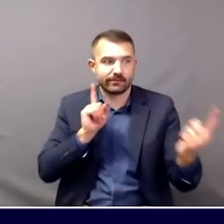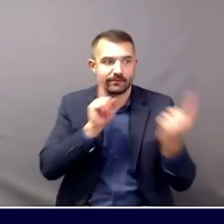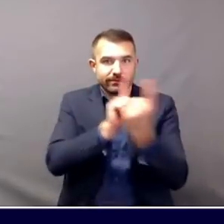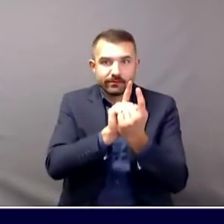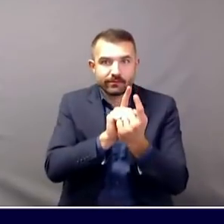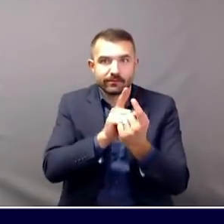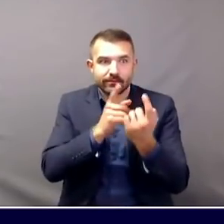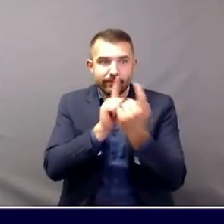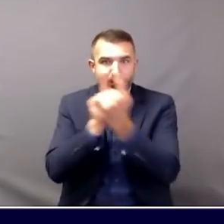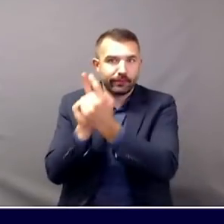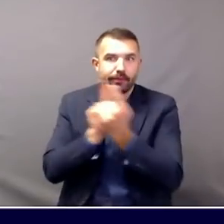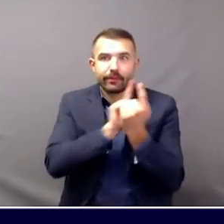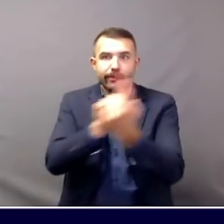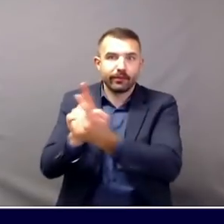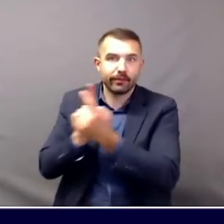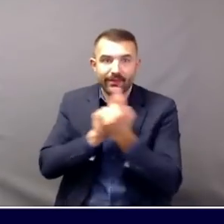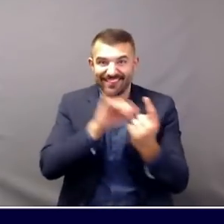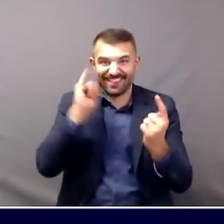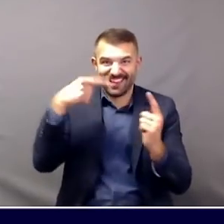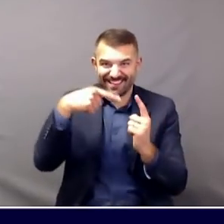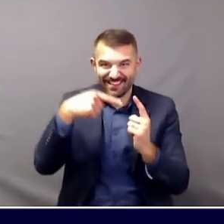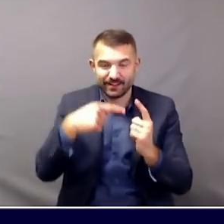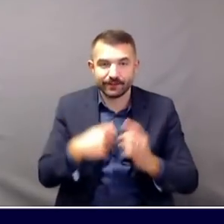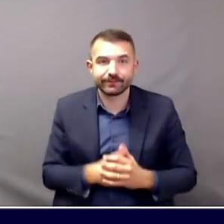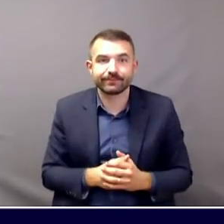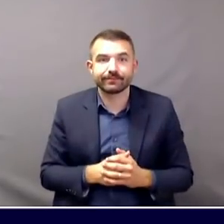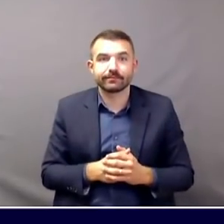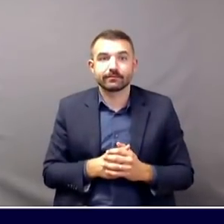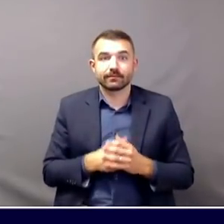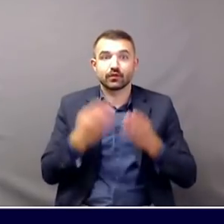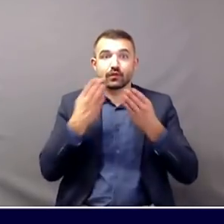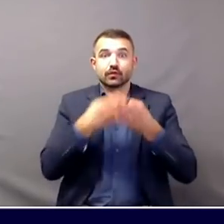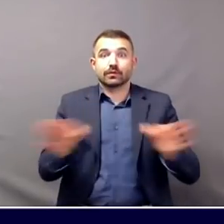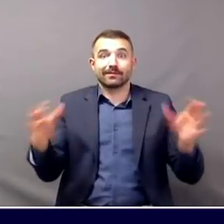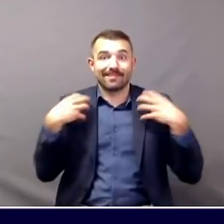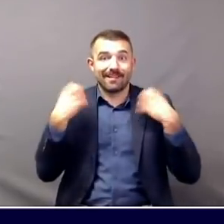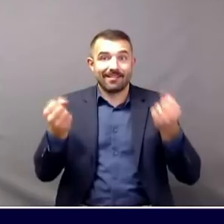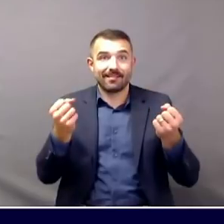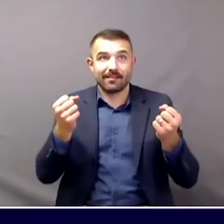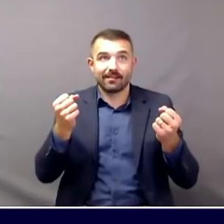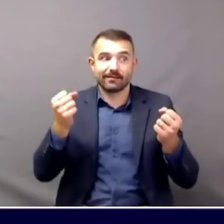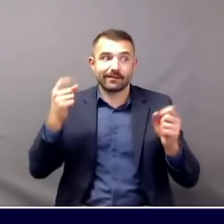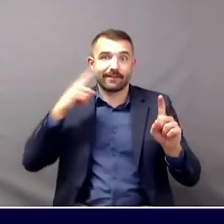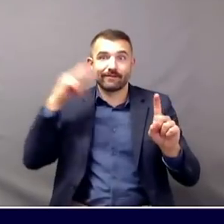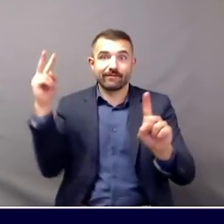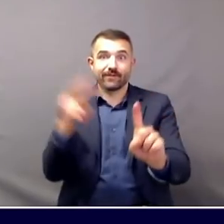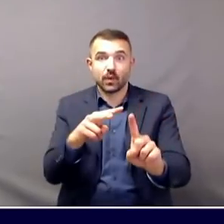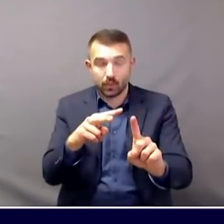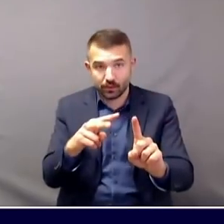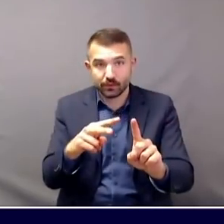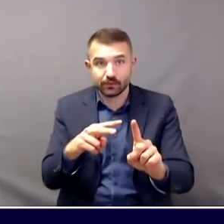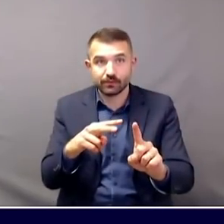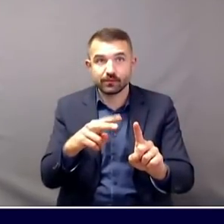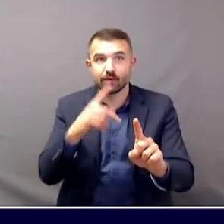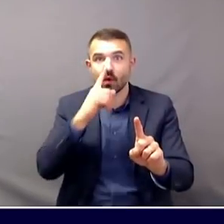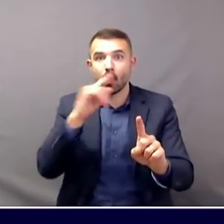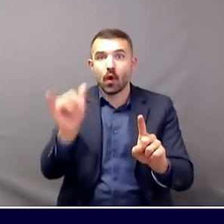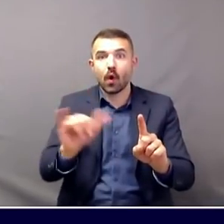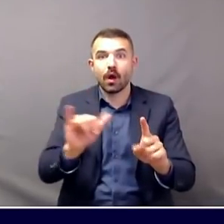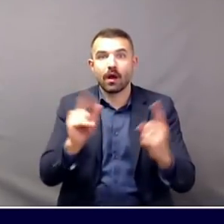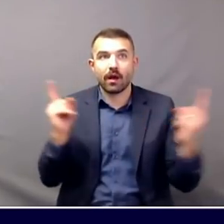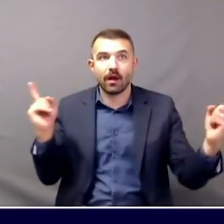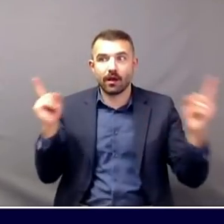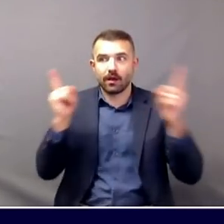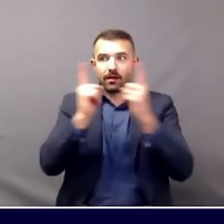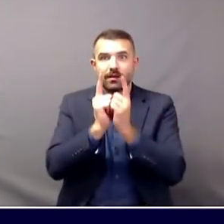really going purely on a public health view of what those engagements entail. Mm-hmm. And Morgan,